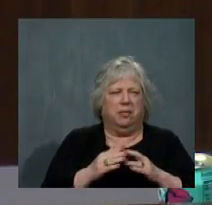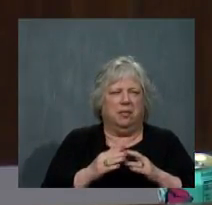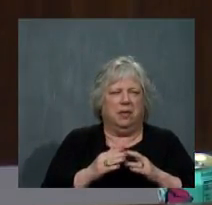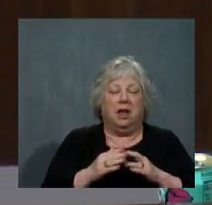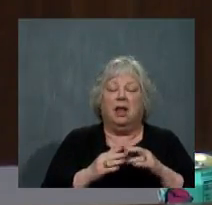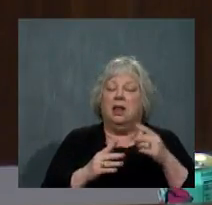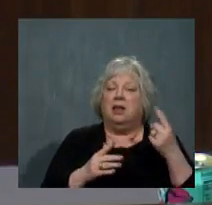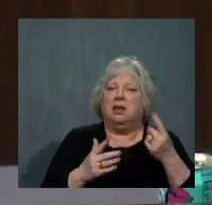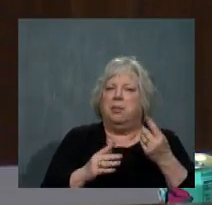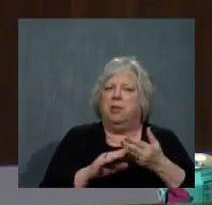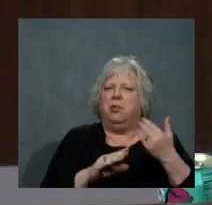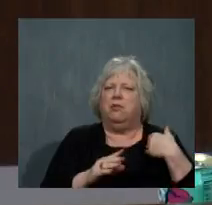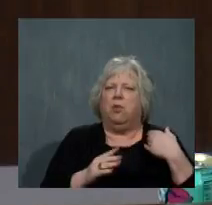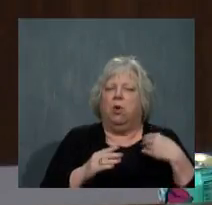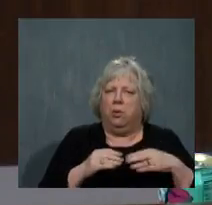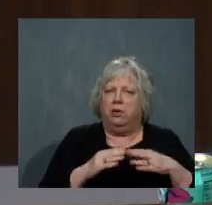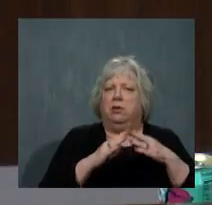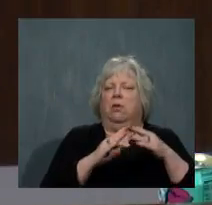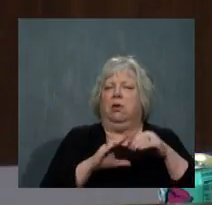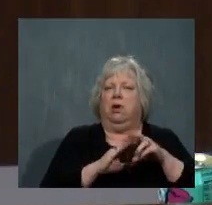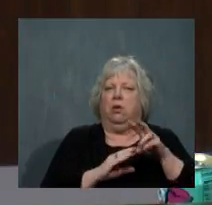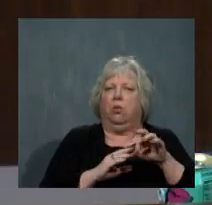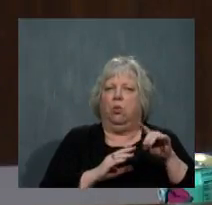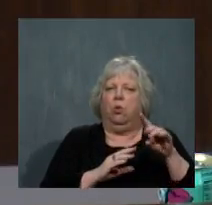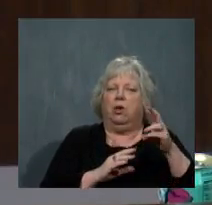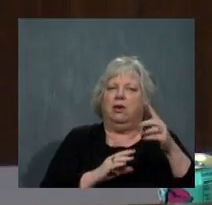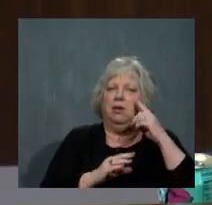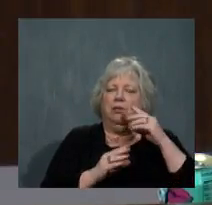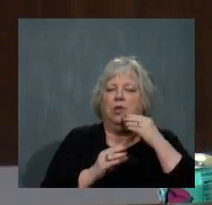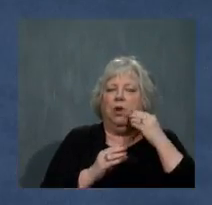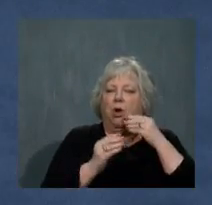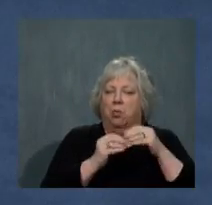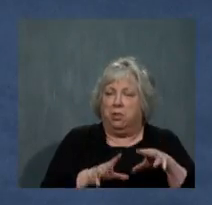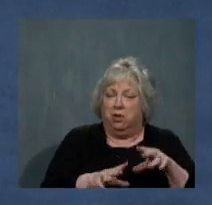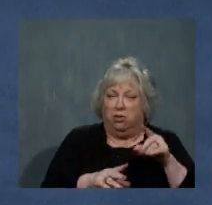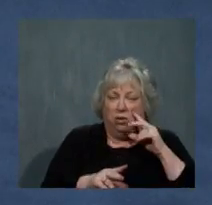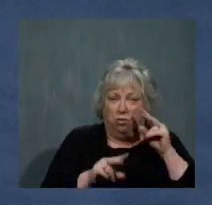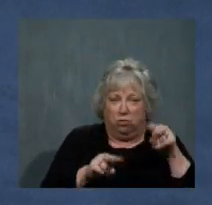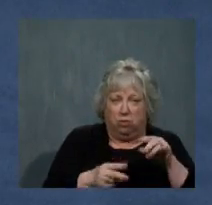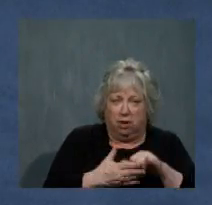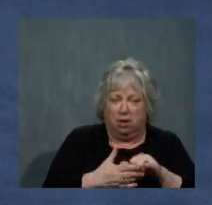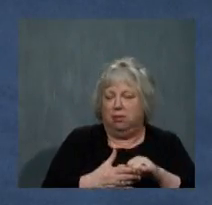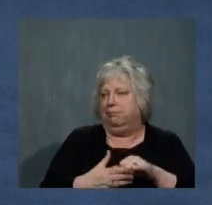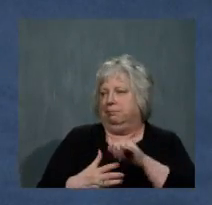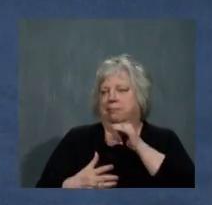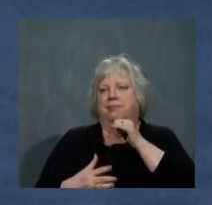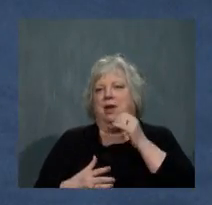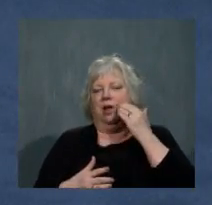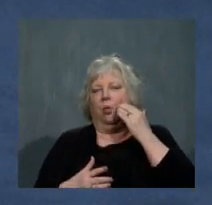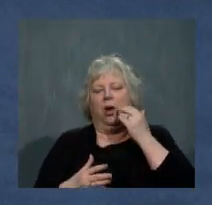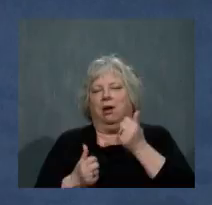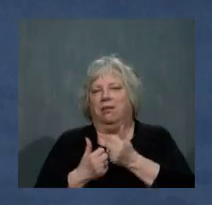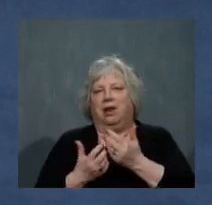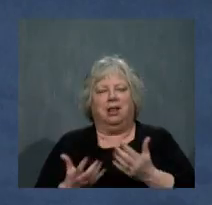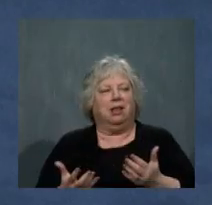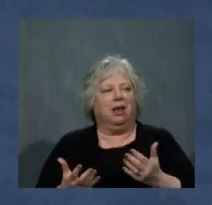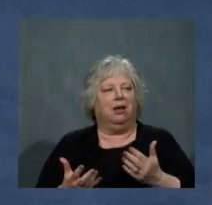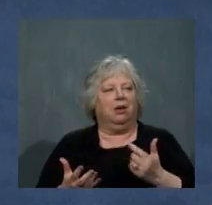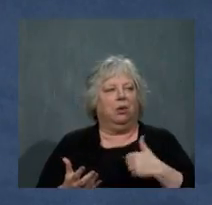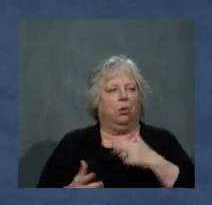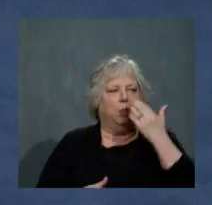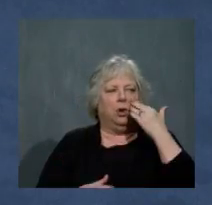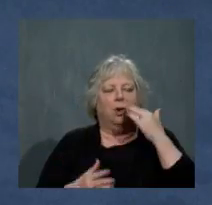Ward 6. Did you all look at that? I'm not aware of anything. We know